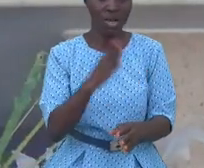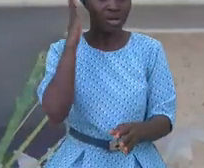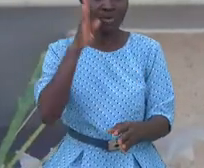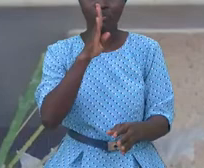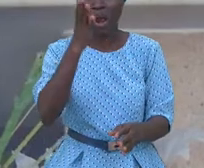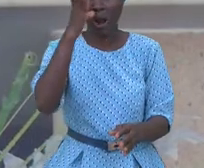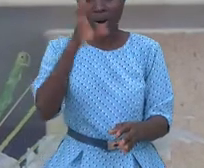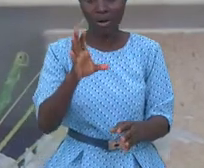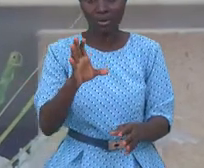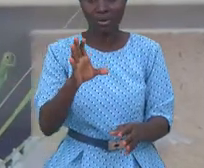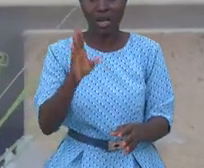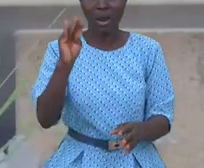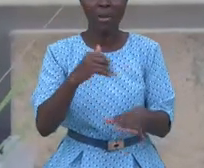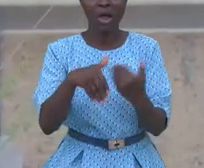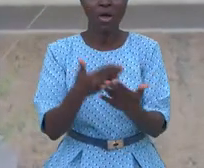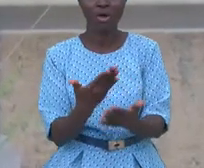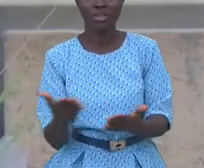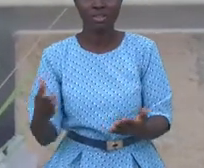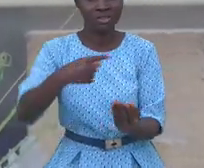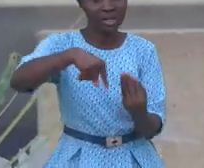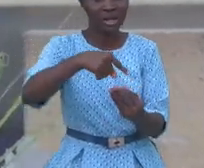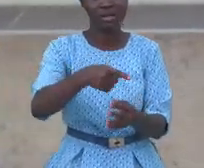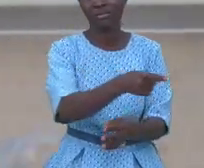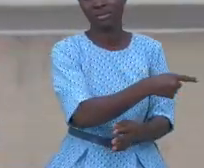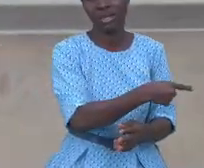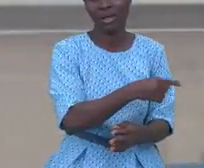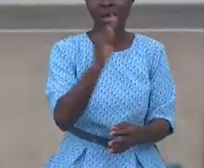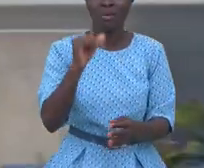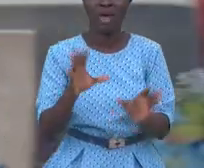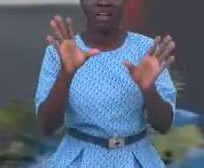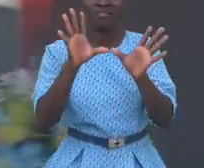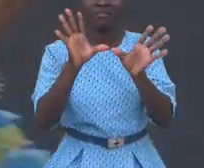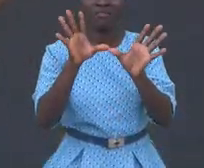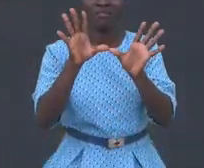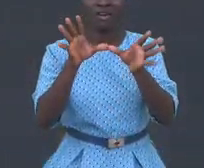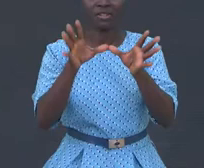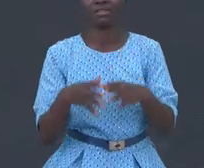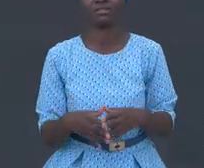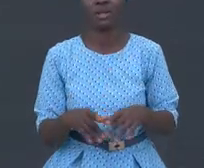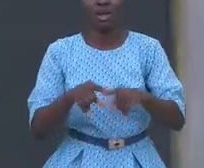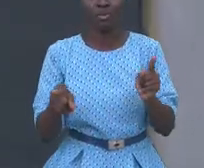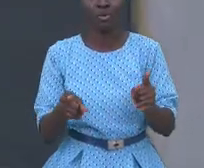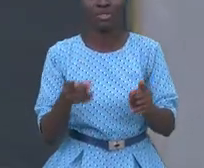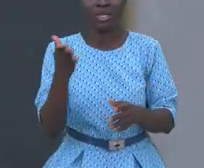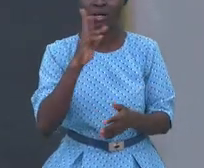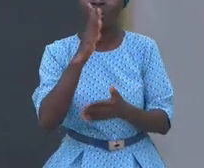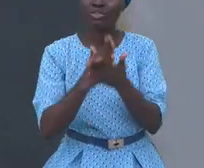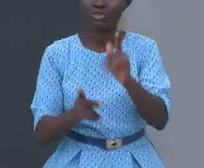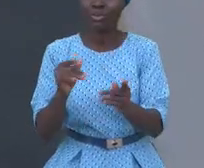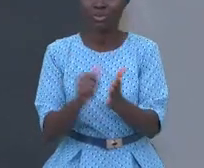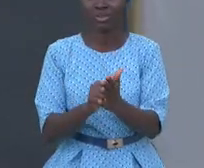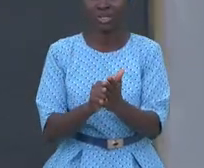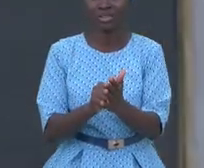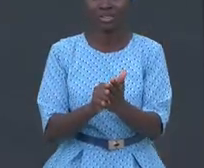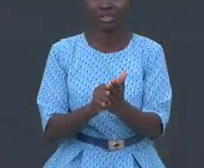by all the things around them, by flattery, he said, but there are some people, they single themselves